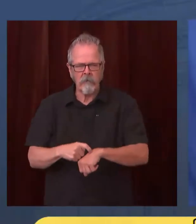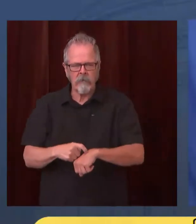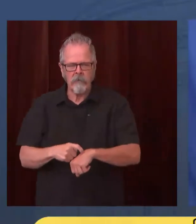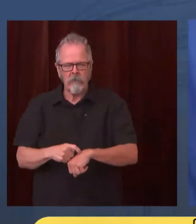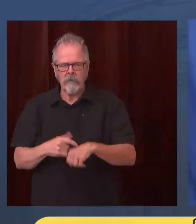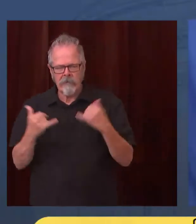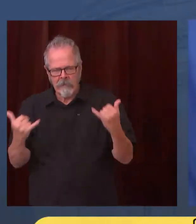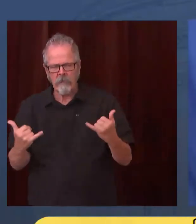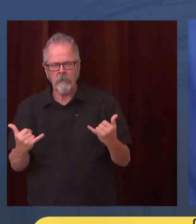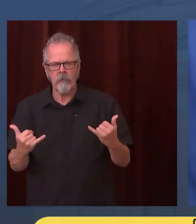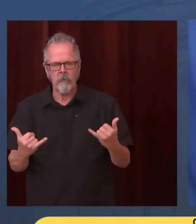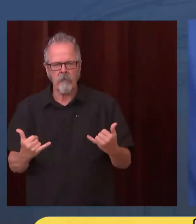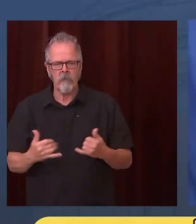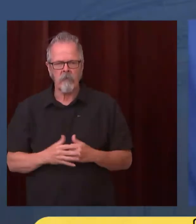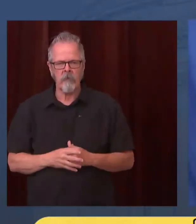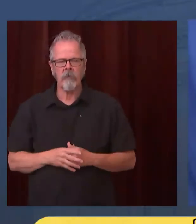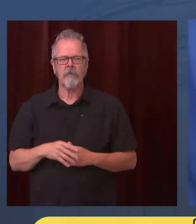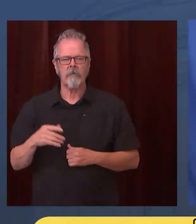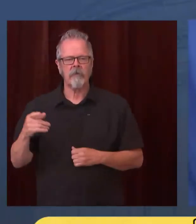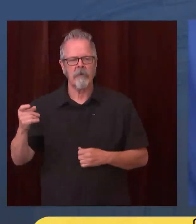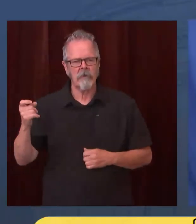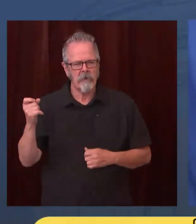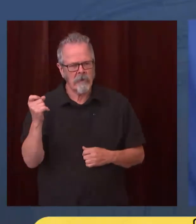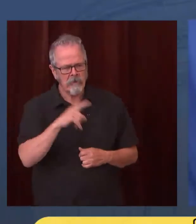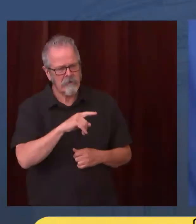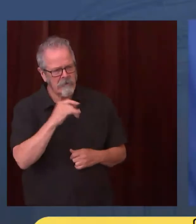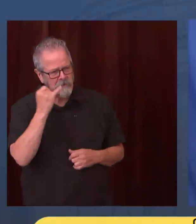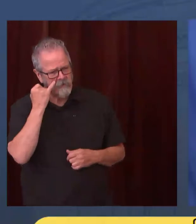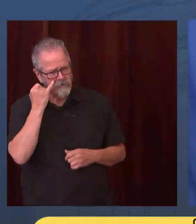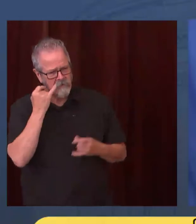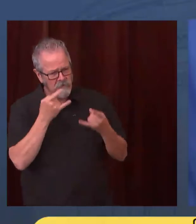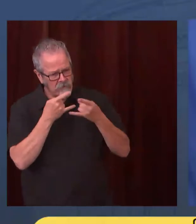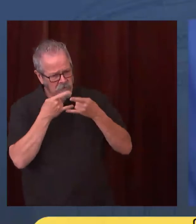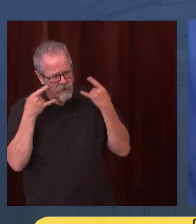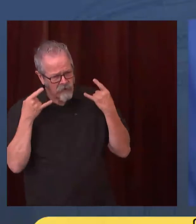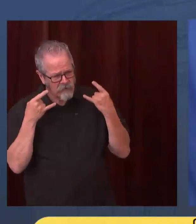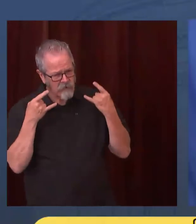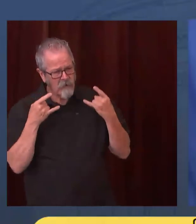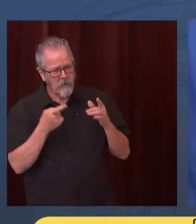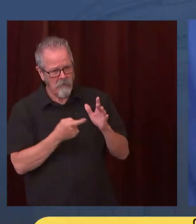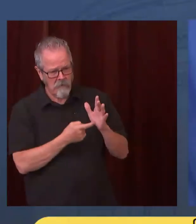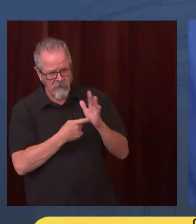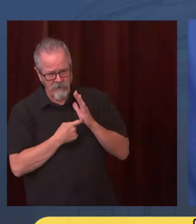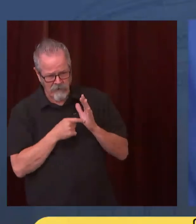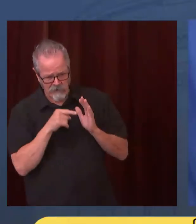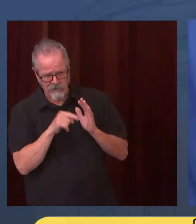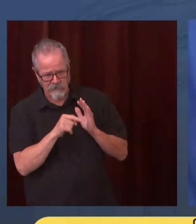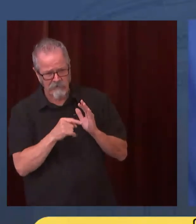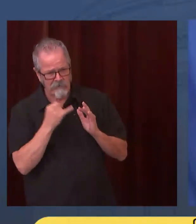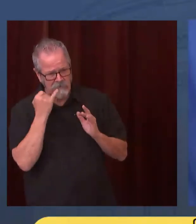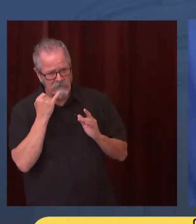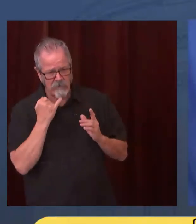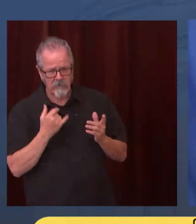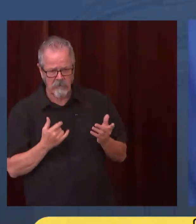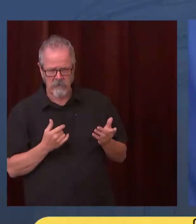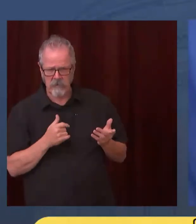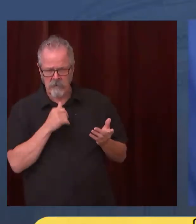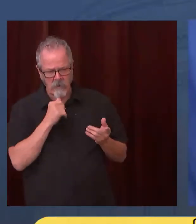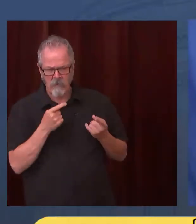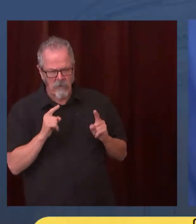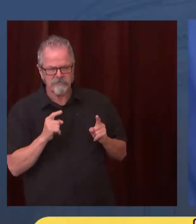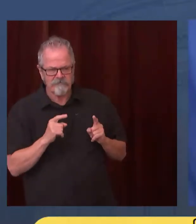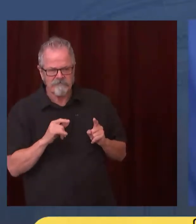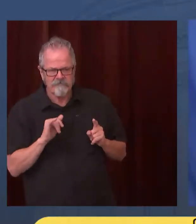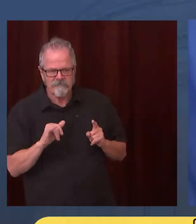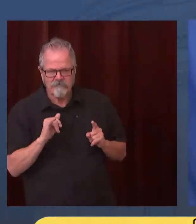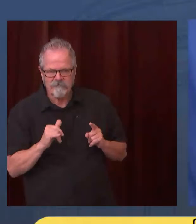don't do the trick and if vaccinations stall, that you will need to shut down the economy one more time? As I've said for the last year and